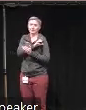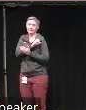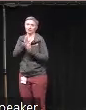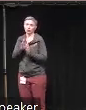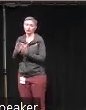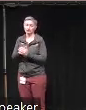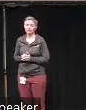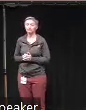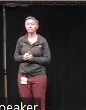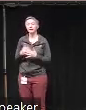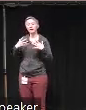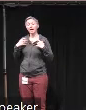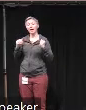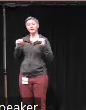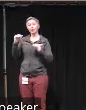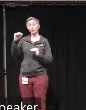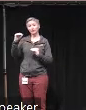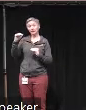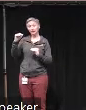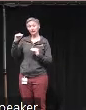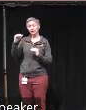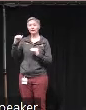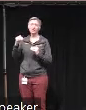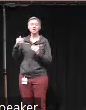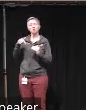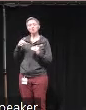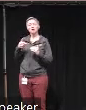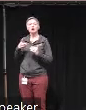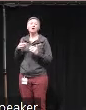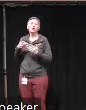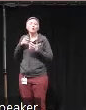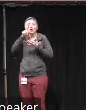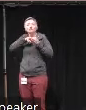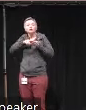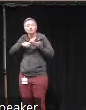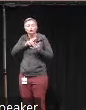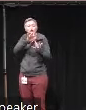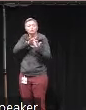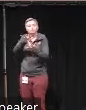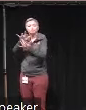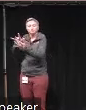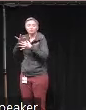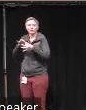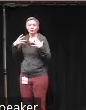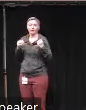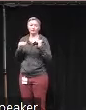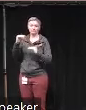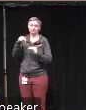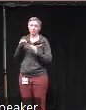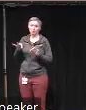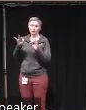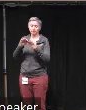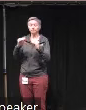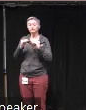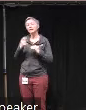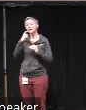And health equity and outreach research is very important. And addiction